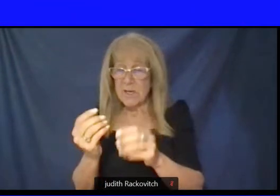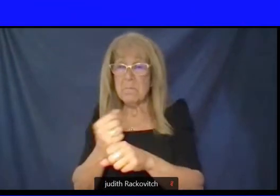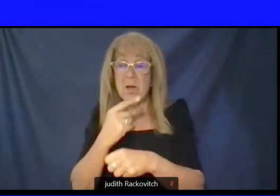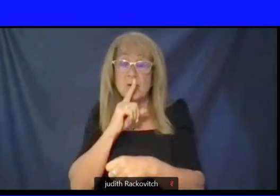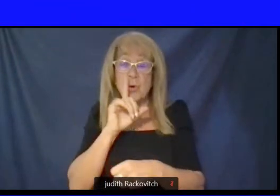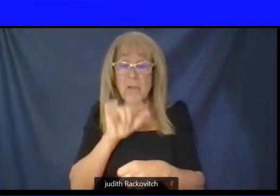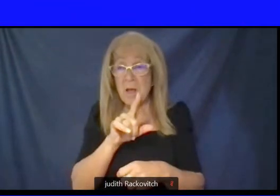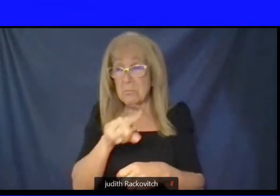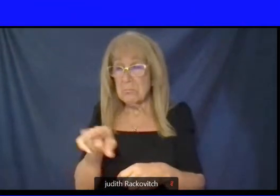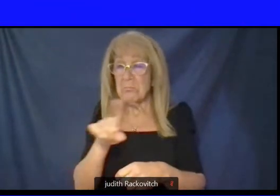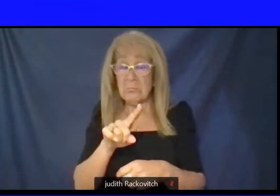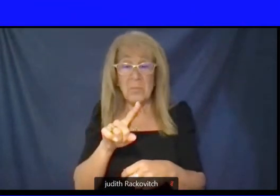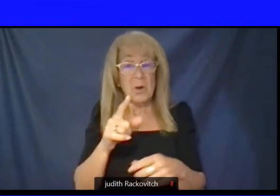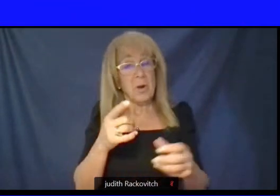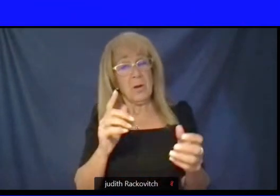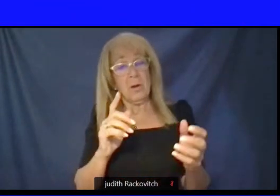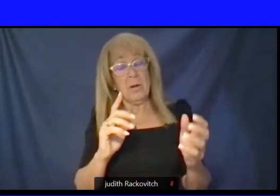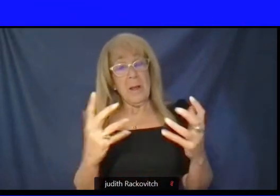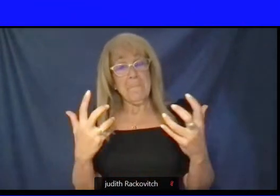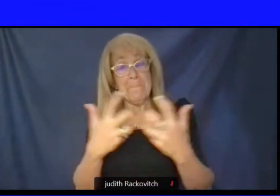qualifications for the case managers